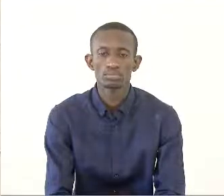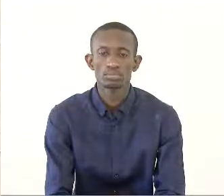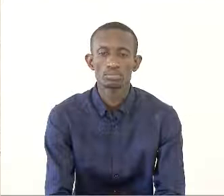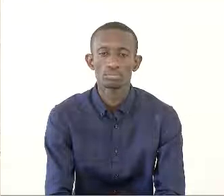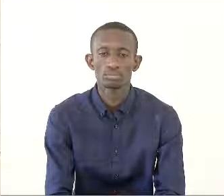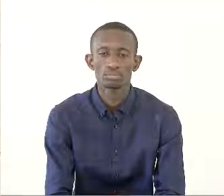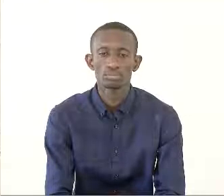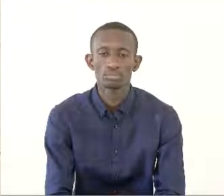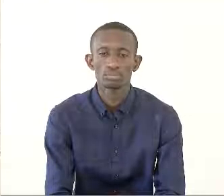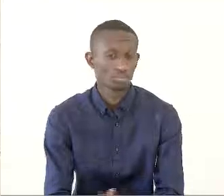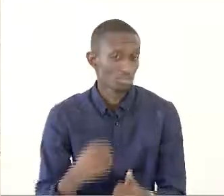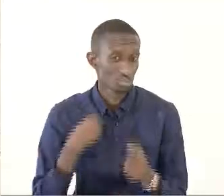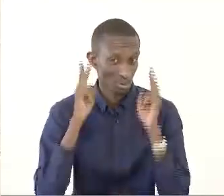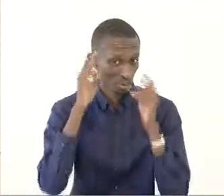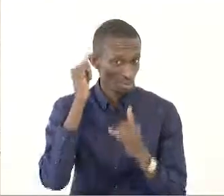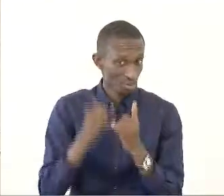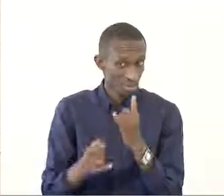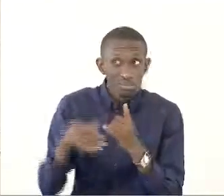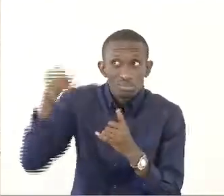I hope you finished this part.